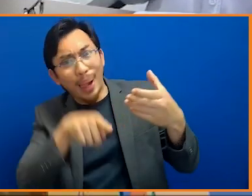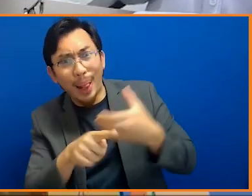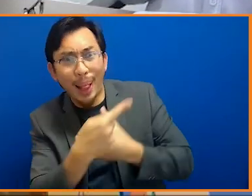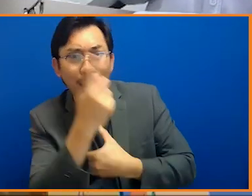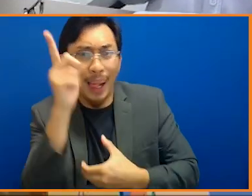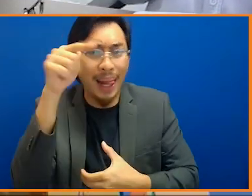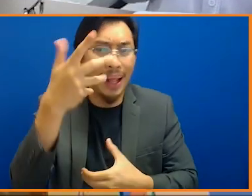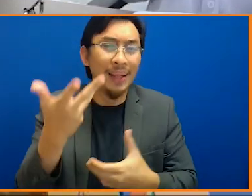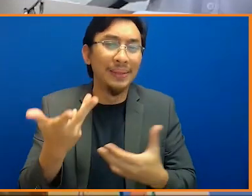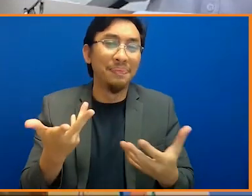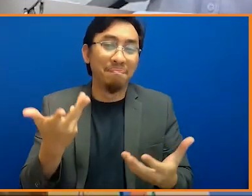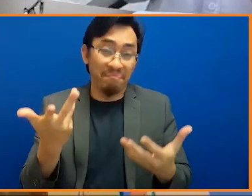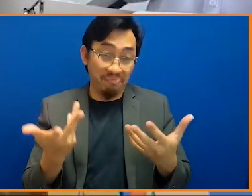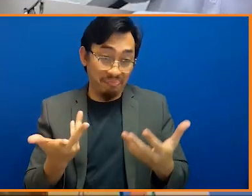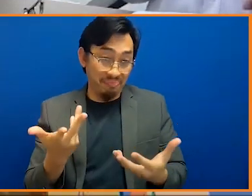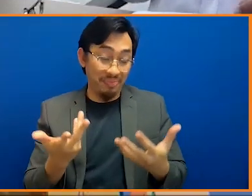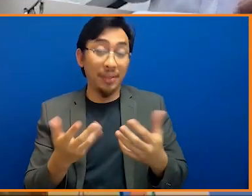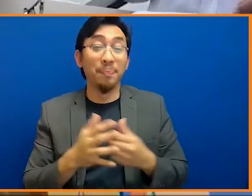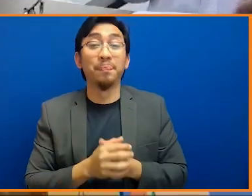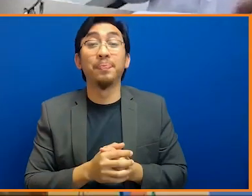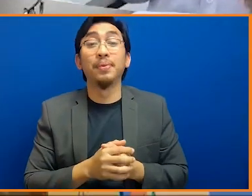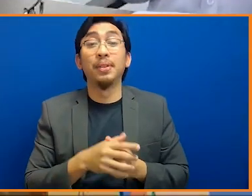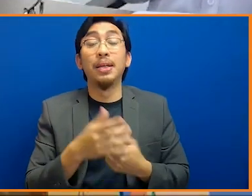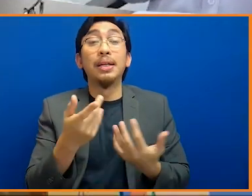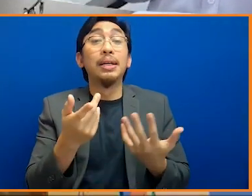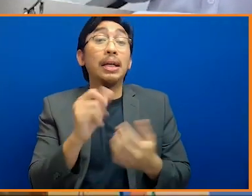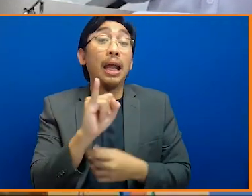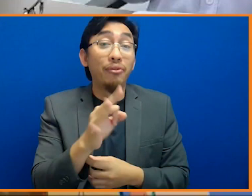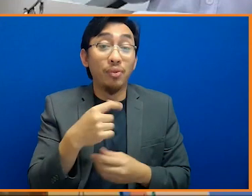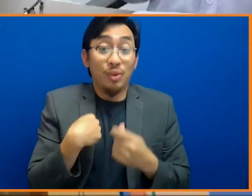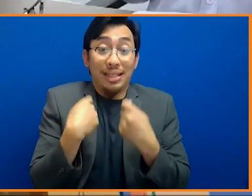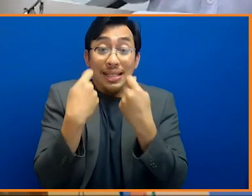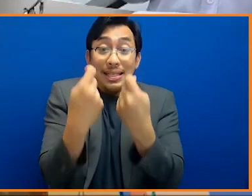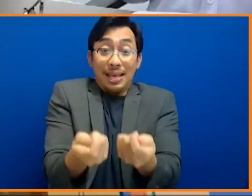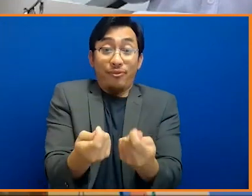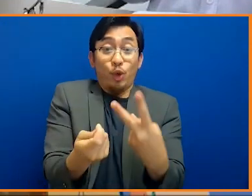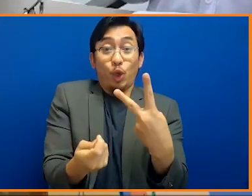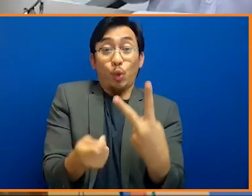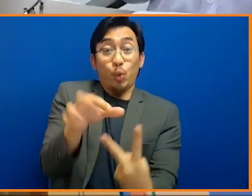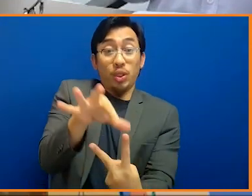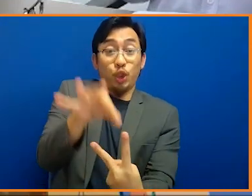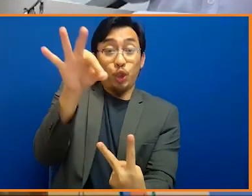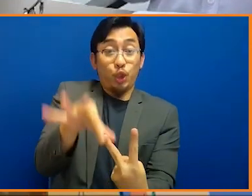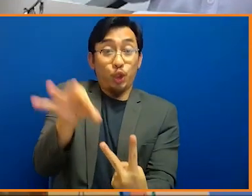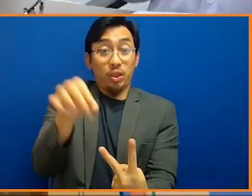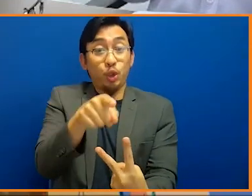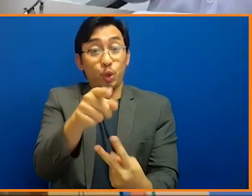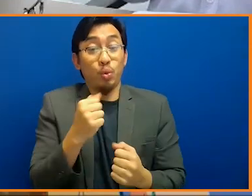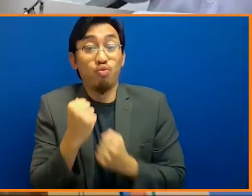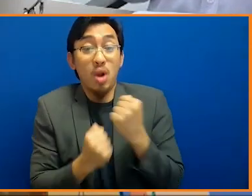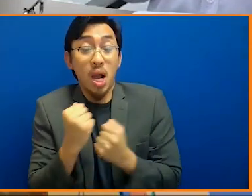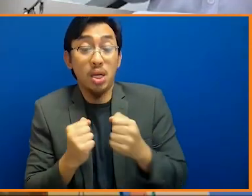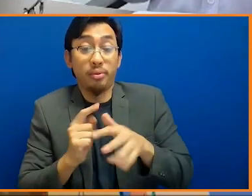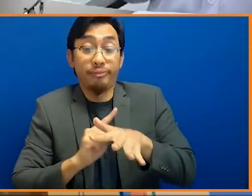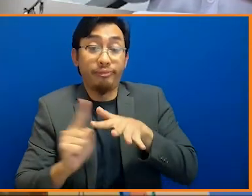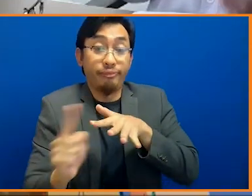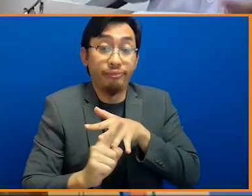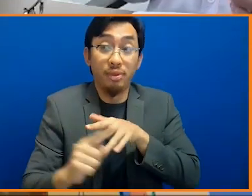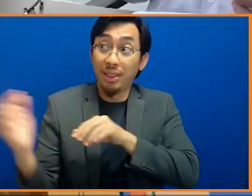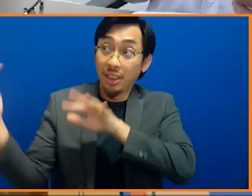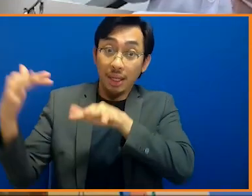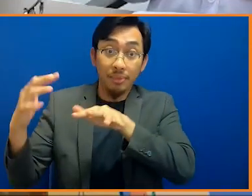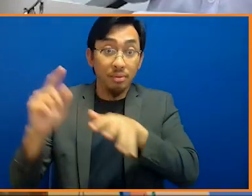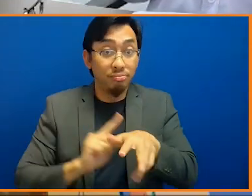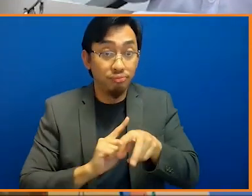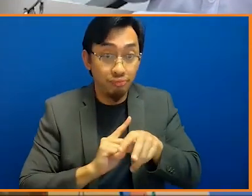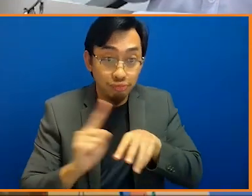Well, I would probably ask to all of you, if you are given two choices to run to evacuate